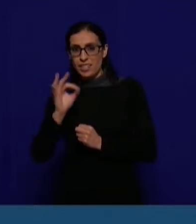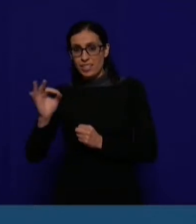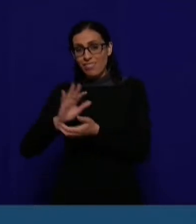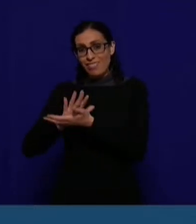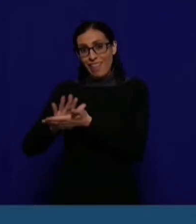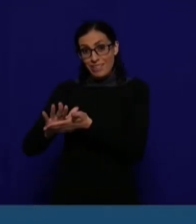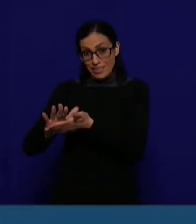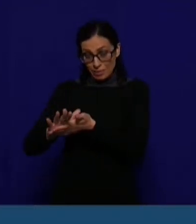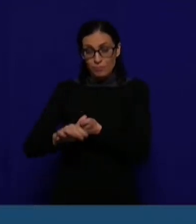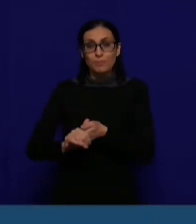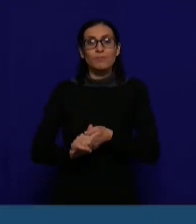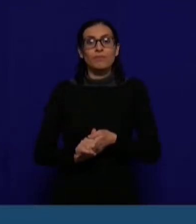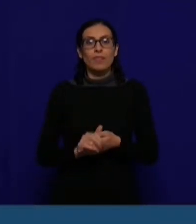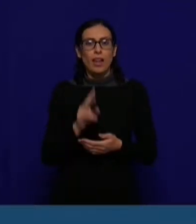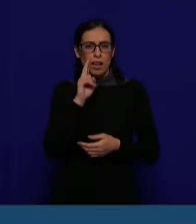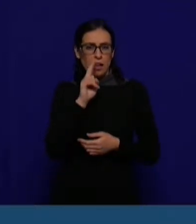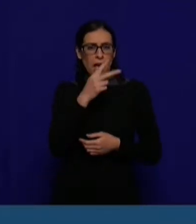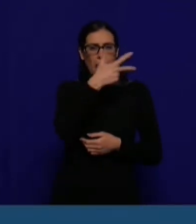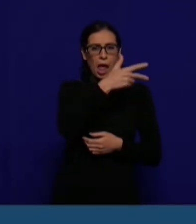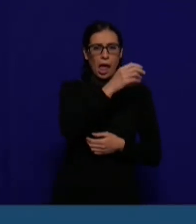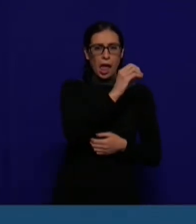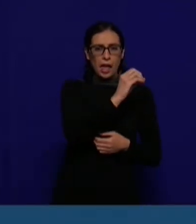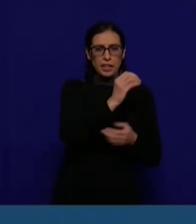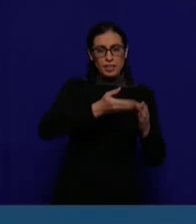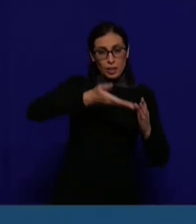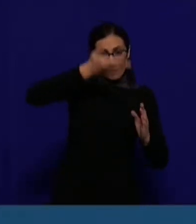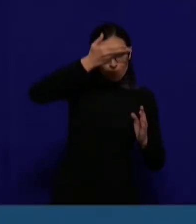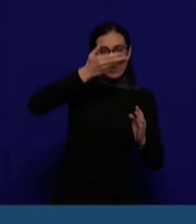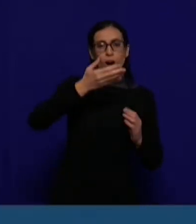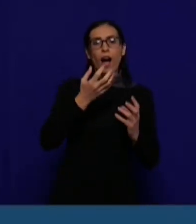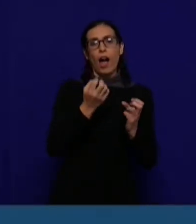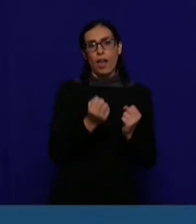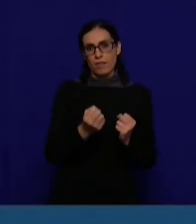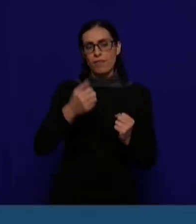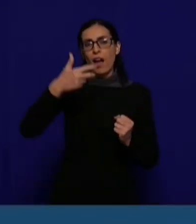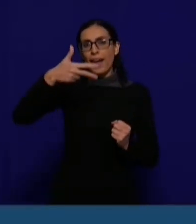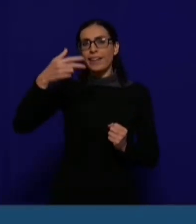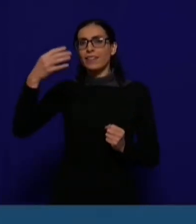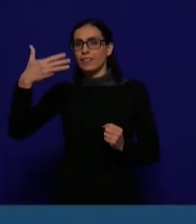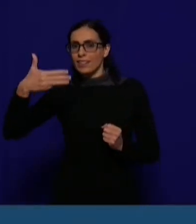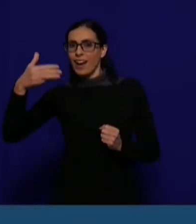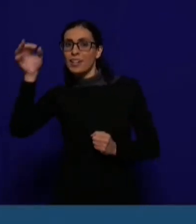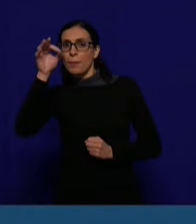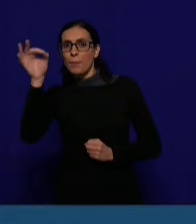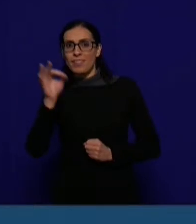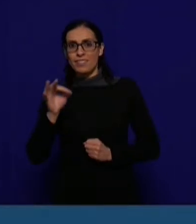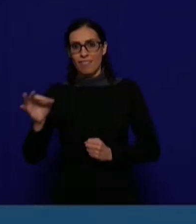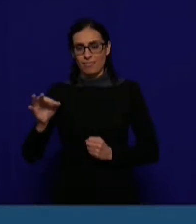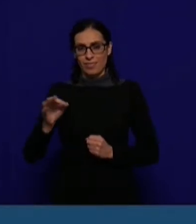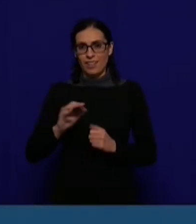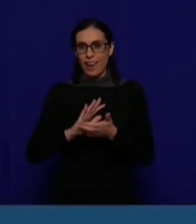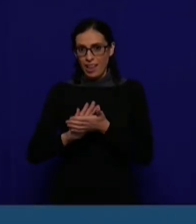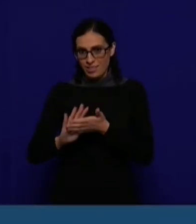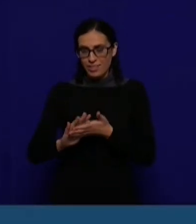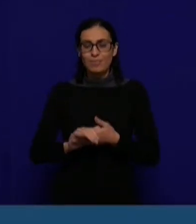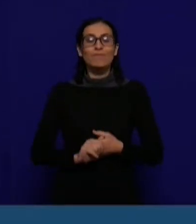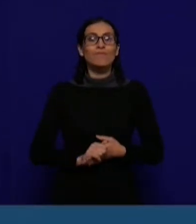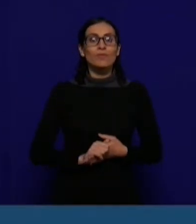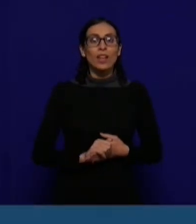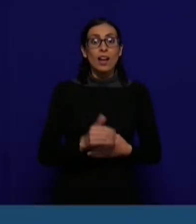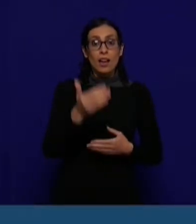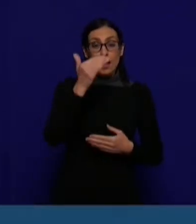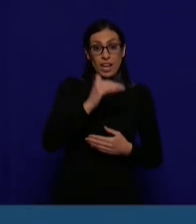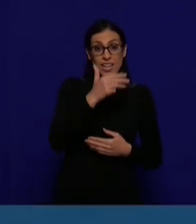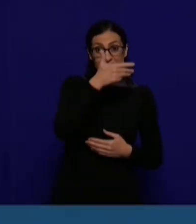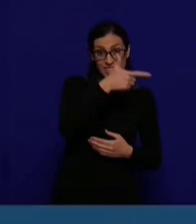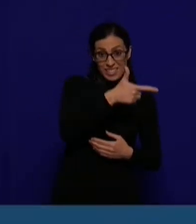rate, kien ħarsu minn 80 il-sena l-fuq, hemmhekk għandna 89% coverage rate, jikin ninżlu ktar l-isfel. Minn